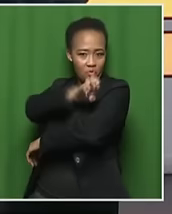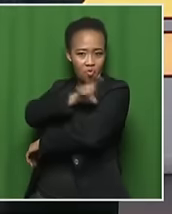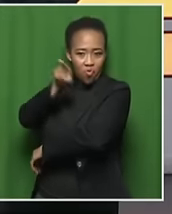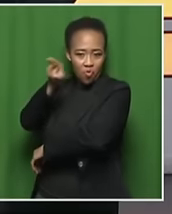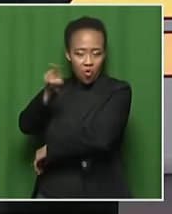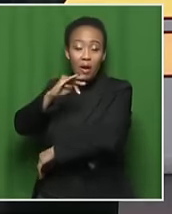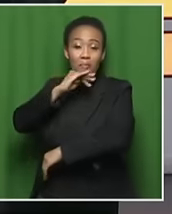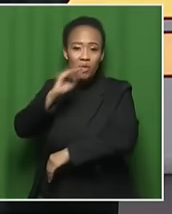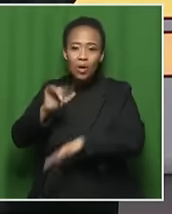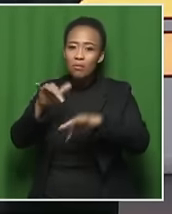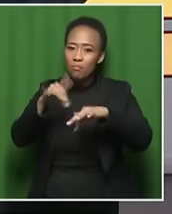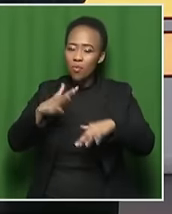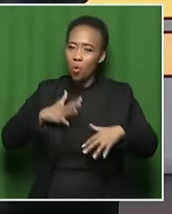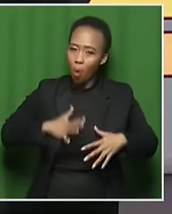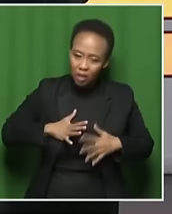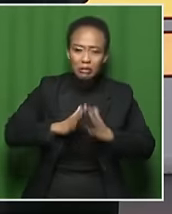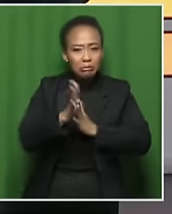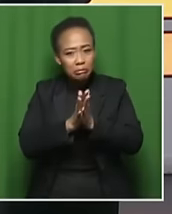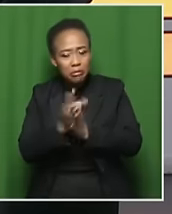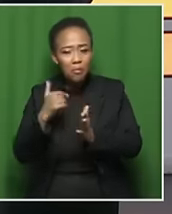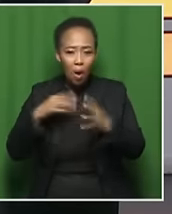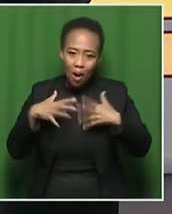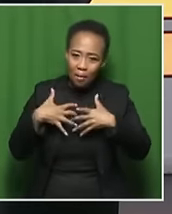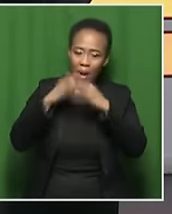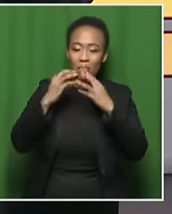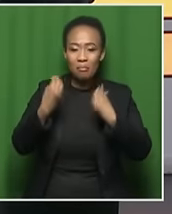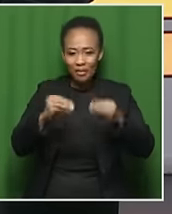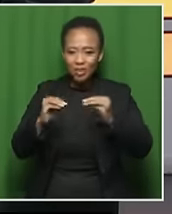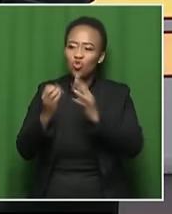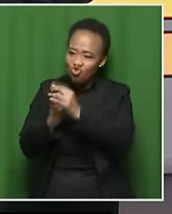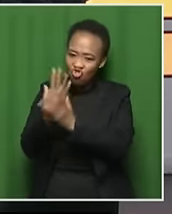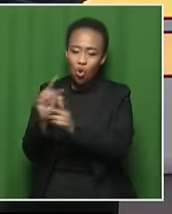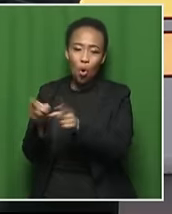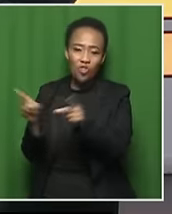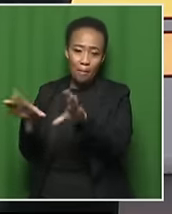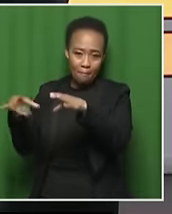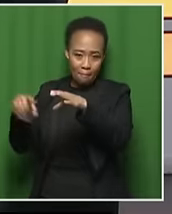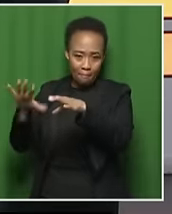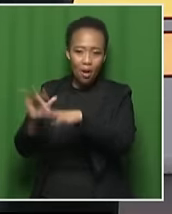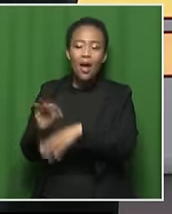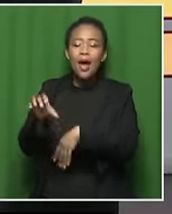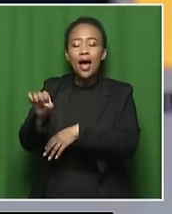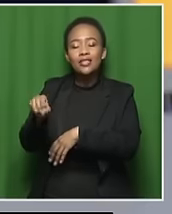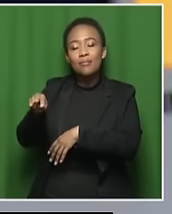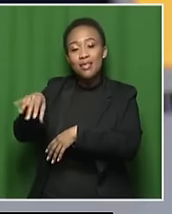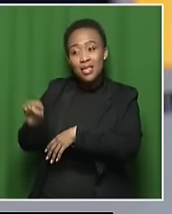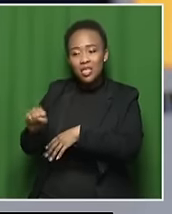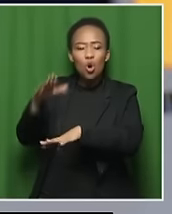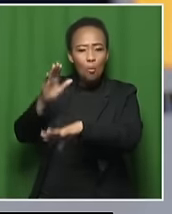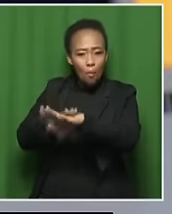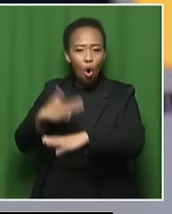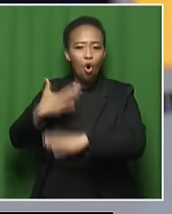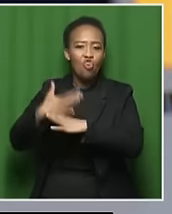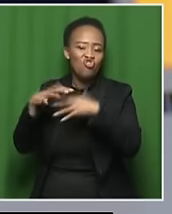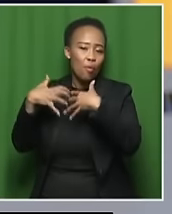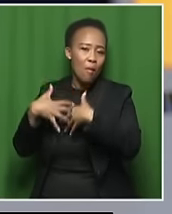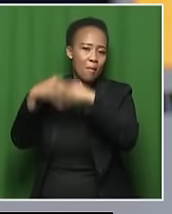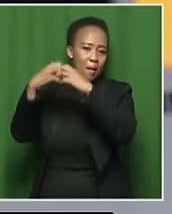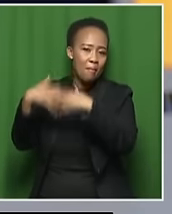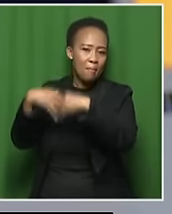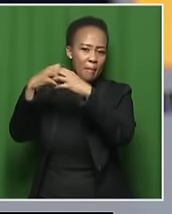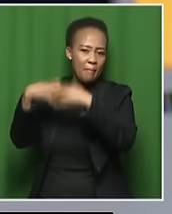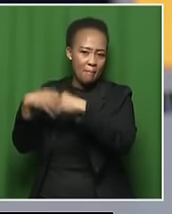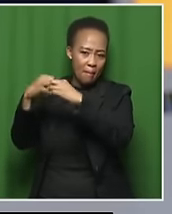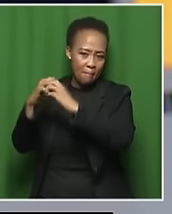want to be entrepreneurs. You are growing them. SMMEs create more jobs. SMMEs are able